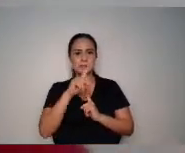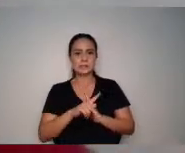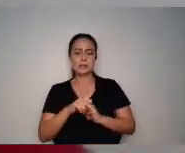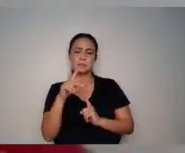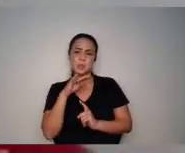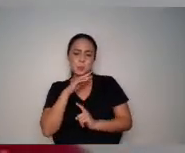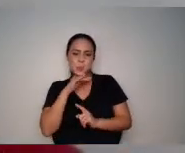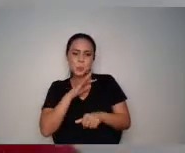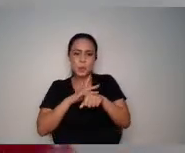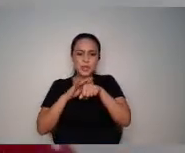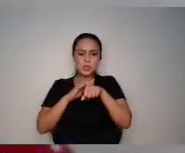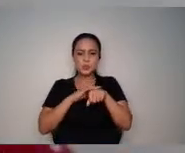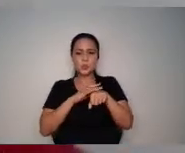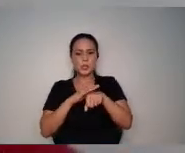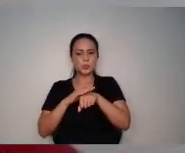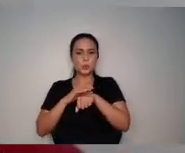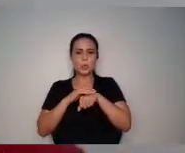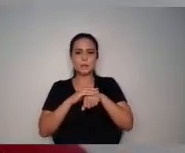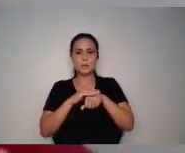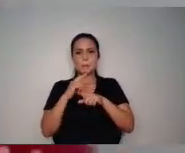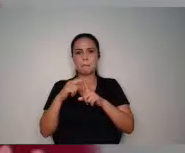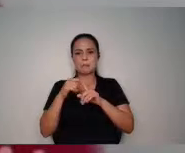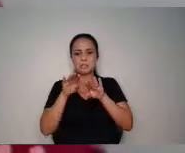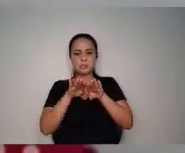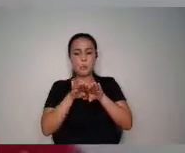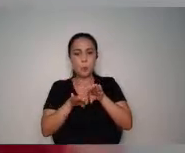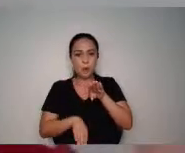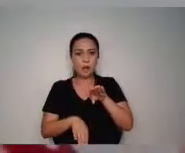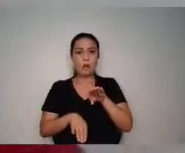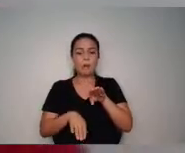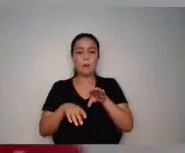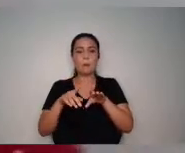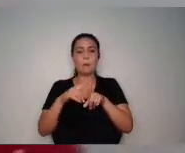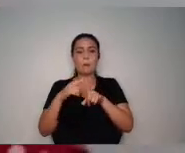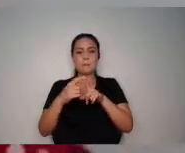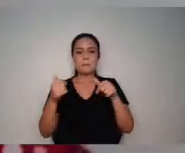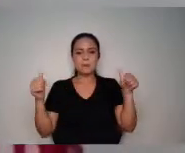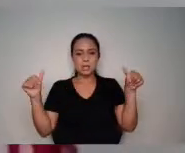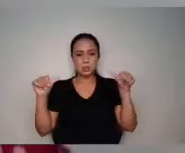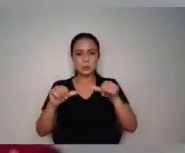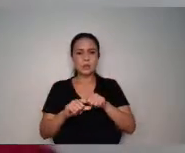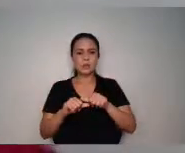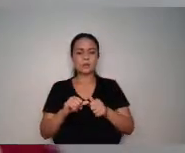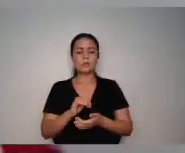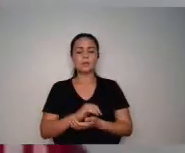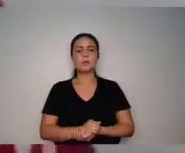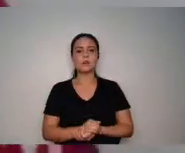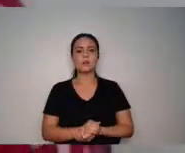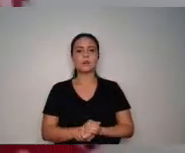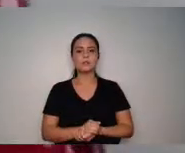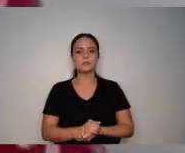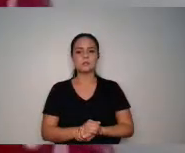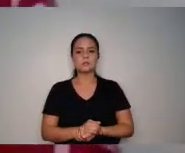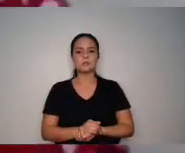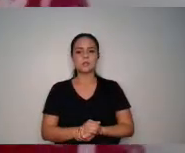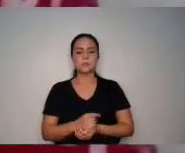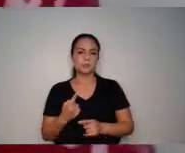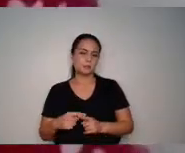society that is more and that's sicker and sicker and more unequal. more and more